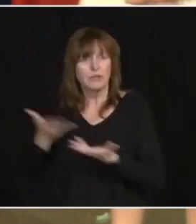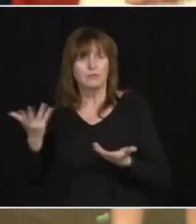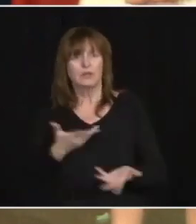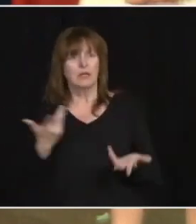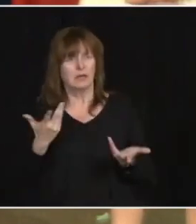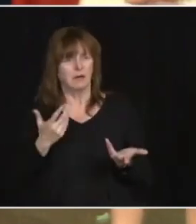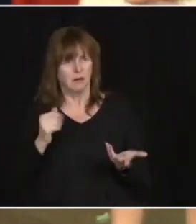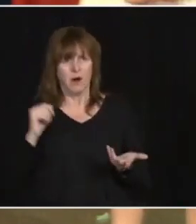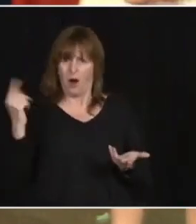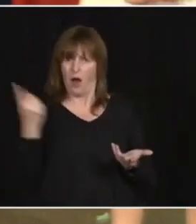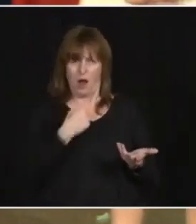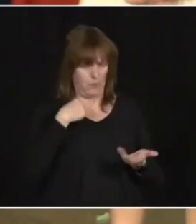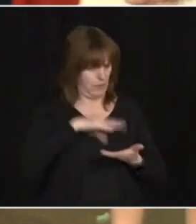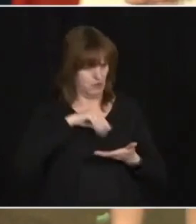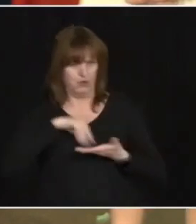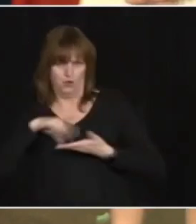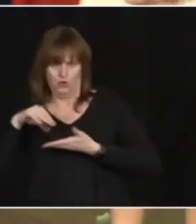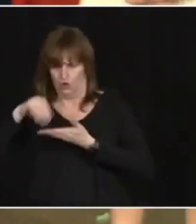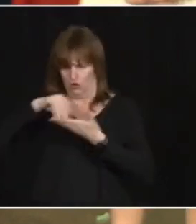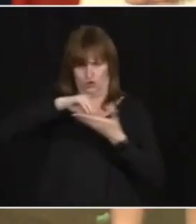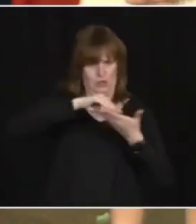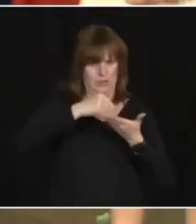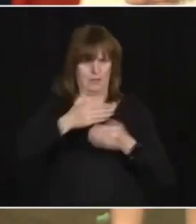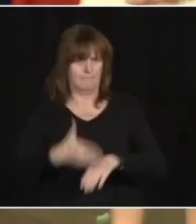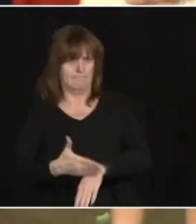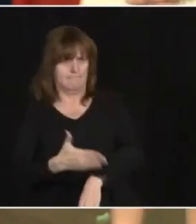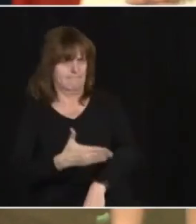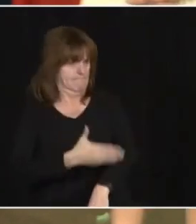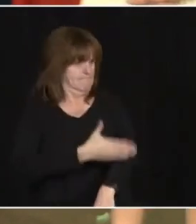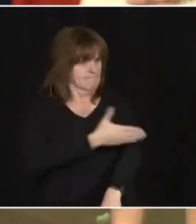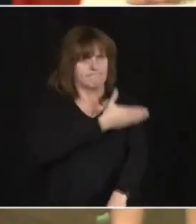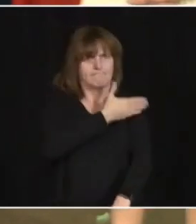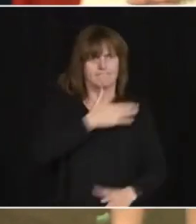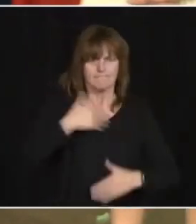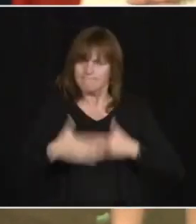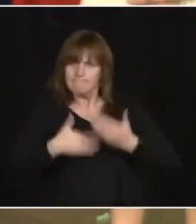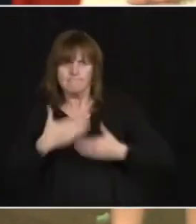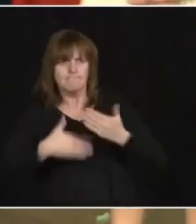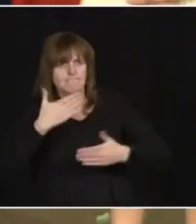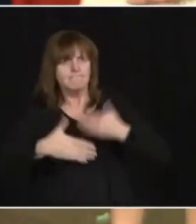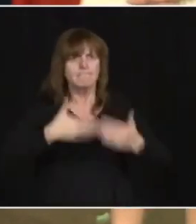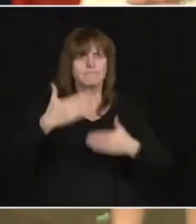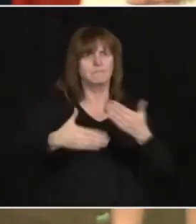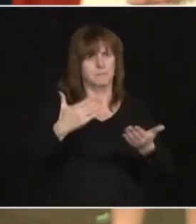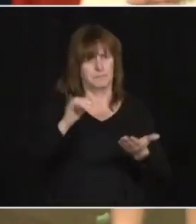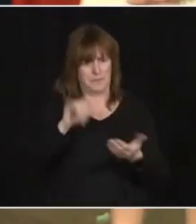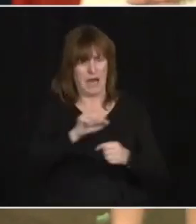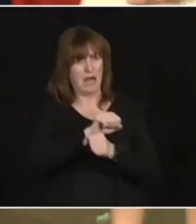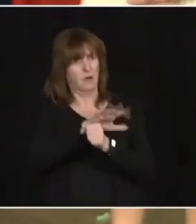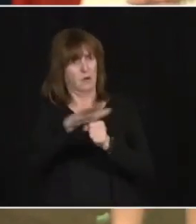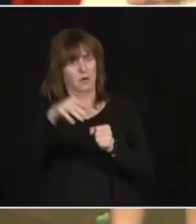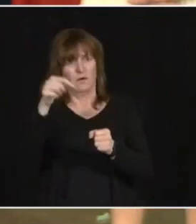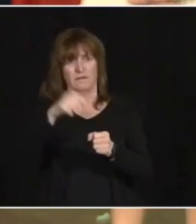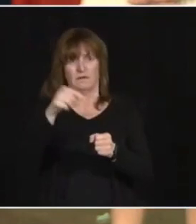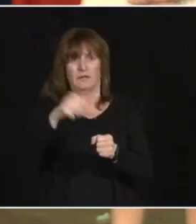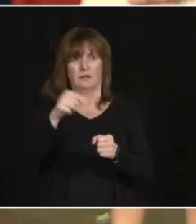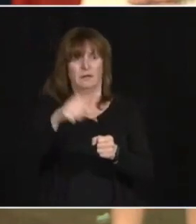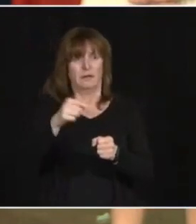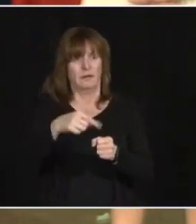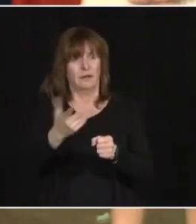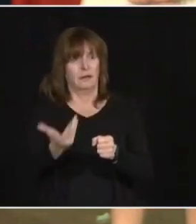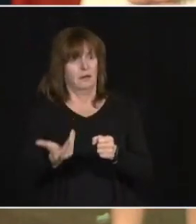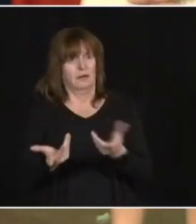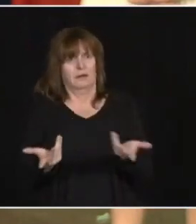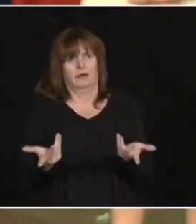better every single day. This is a you know, virus that they didn't have a playbook for anyone in the